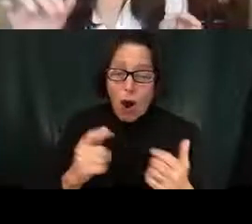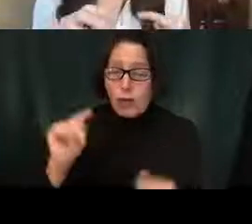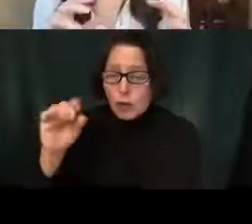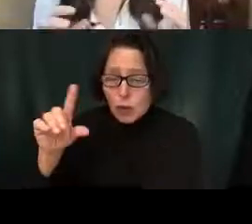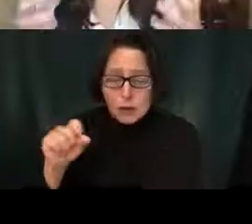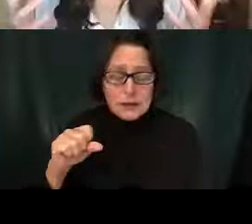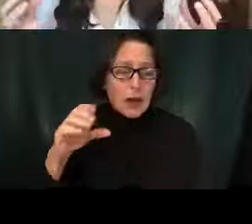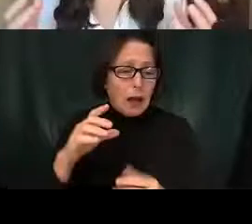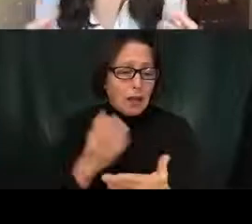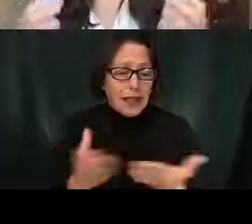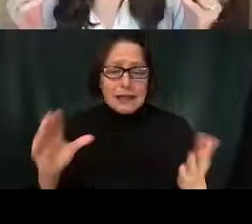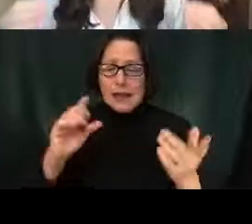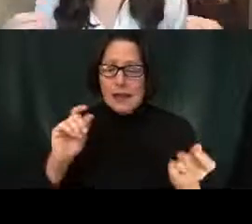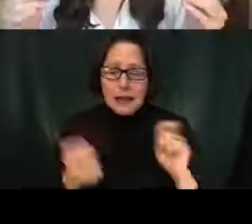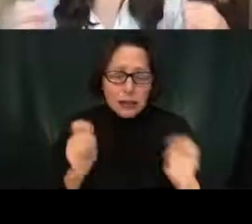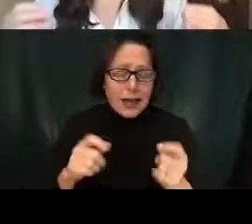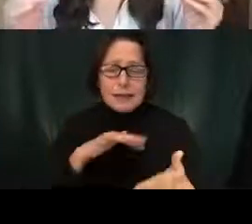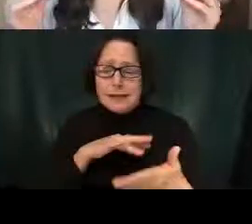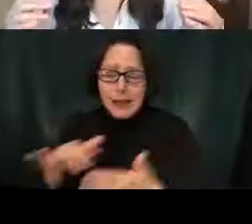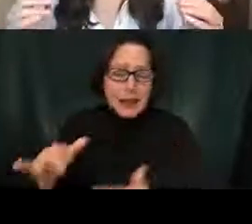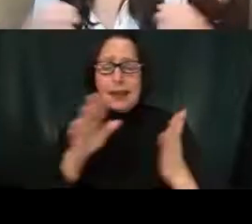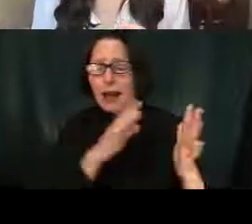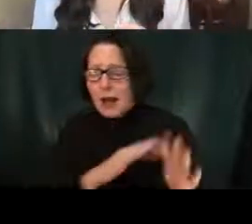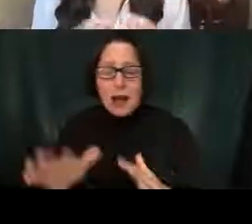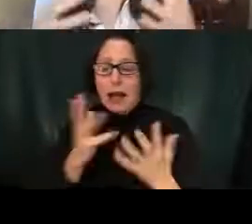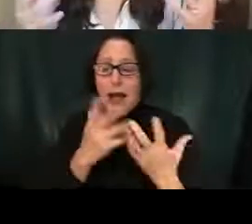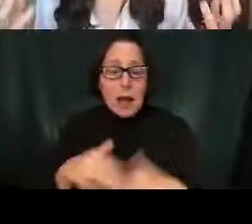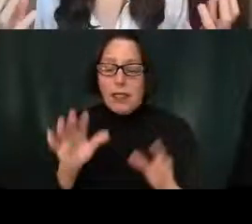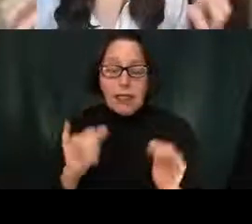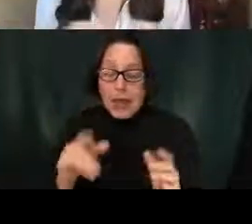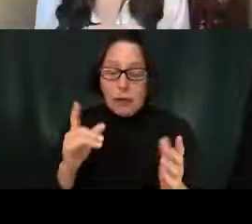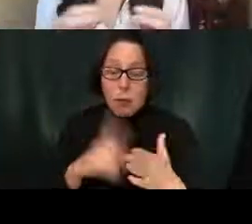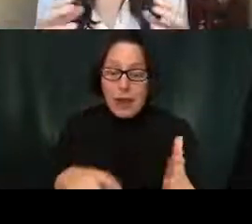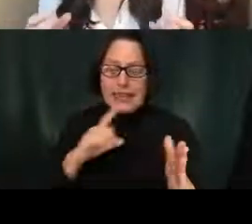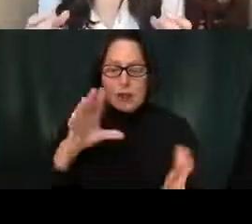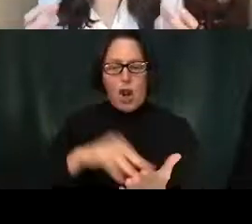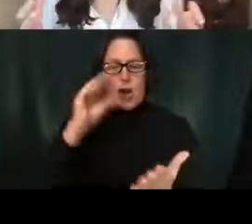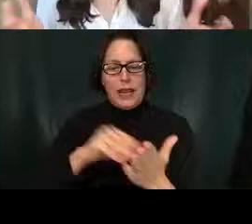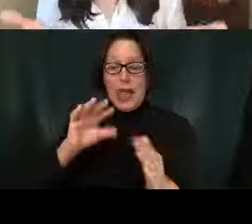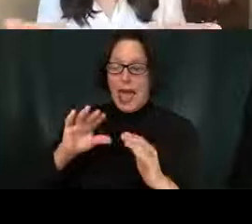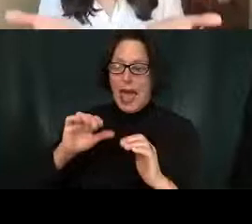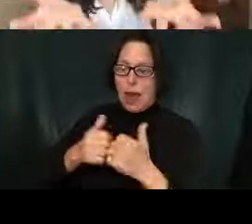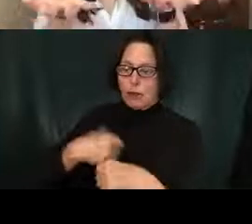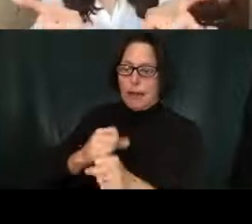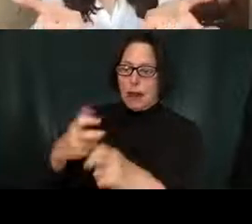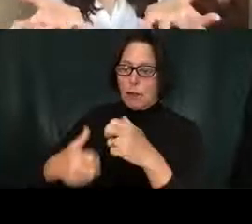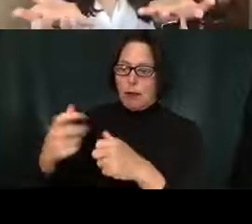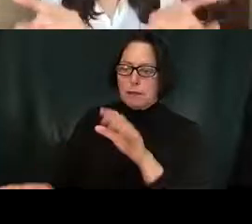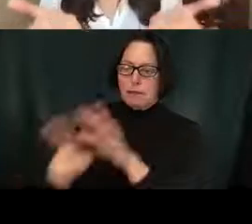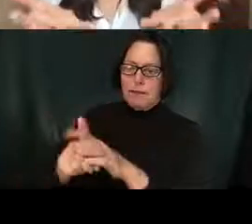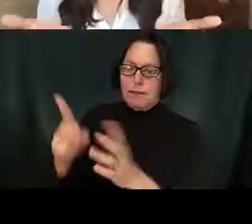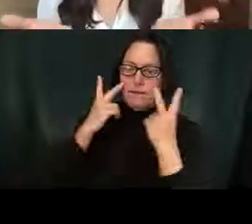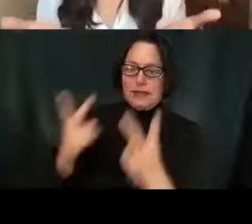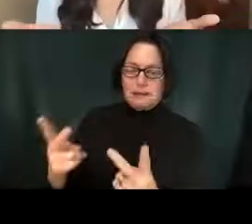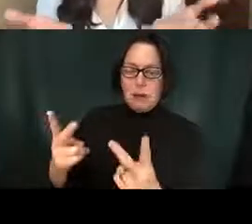do, study, adjust cycles, it's all about learning. How do we make problems visible? And then how do we encourage